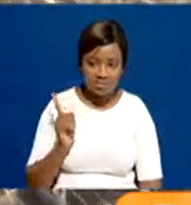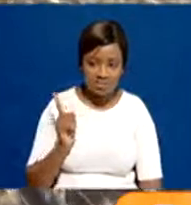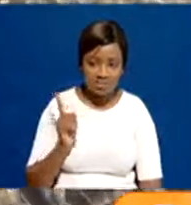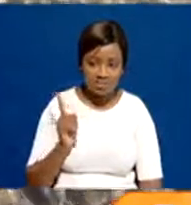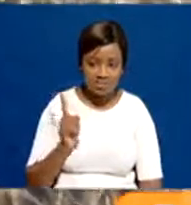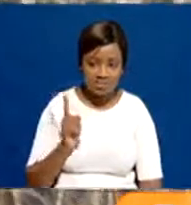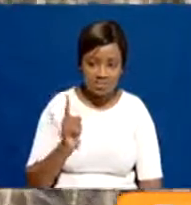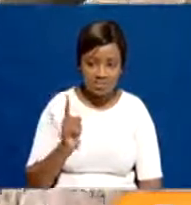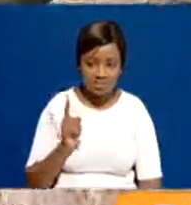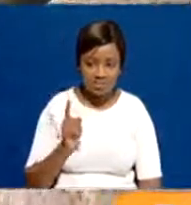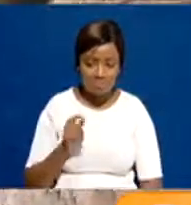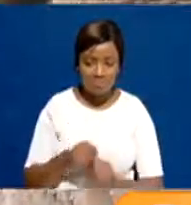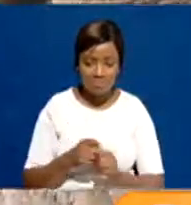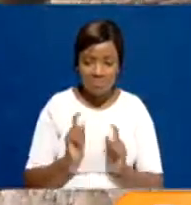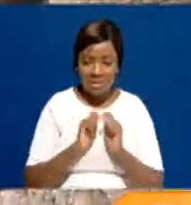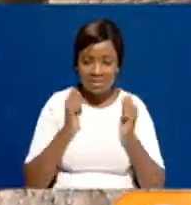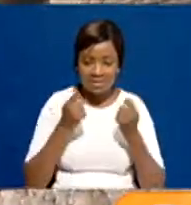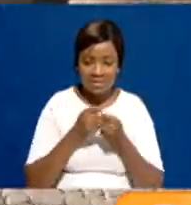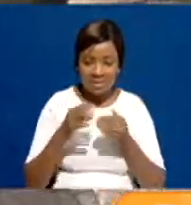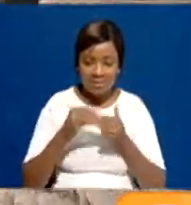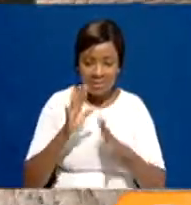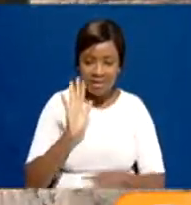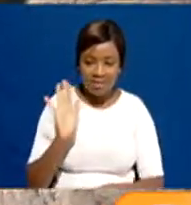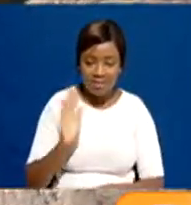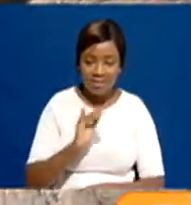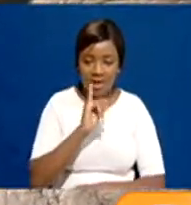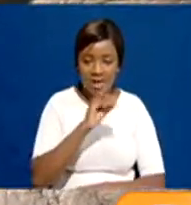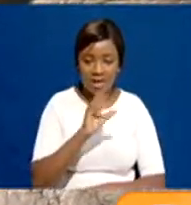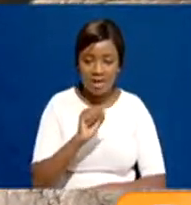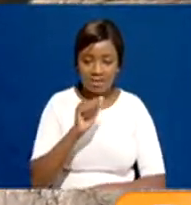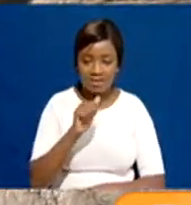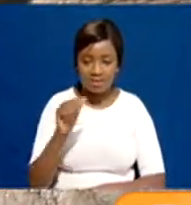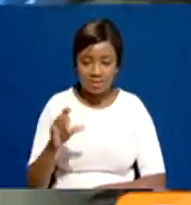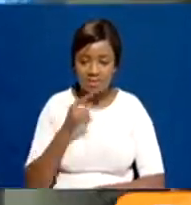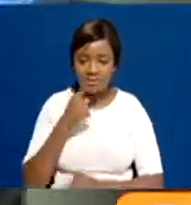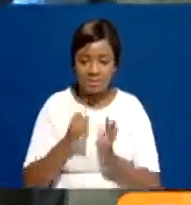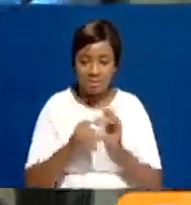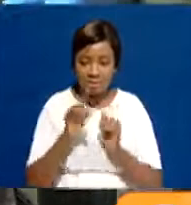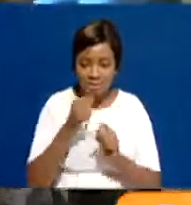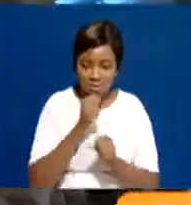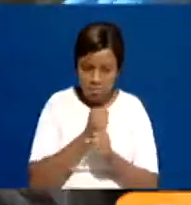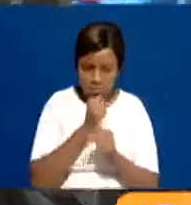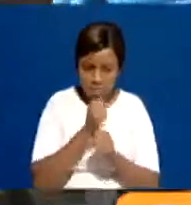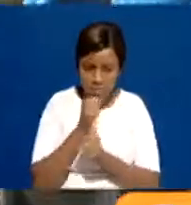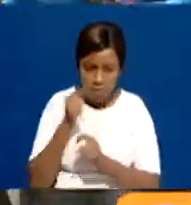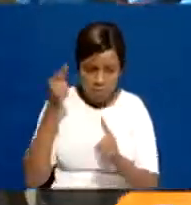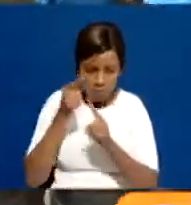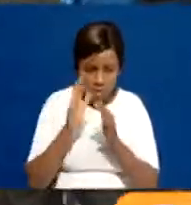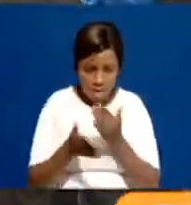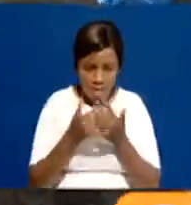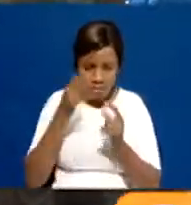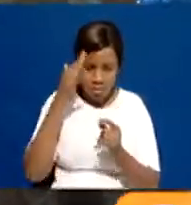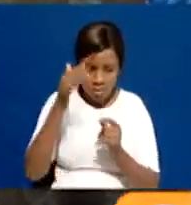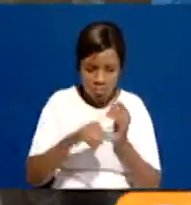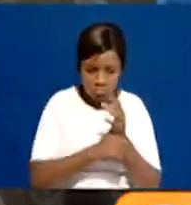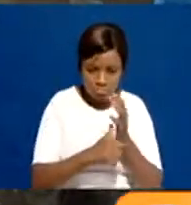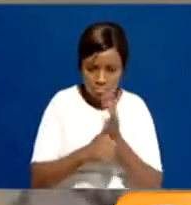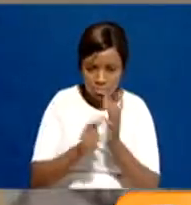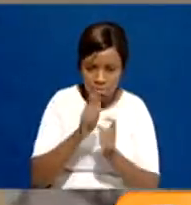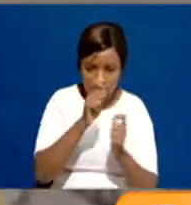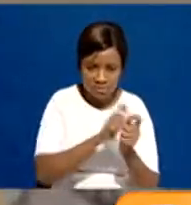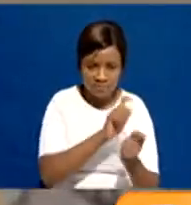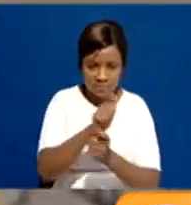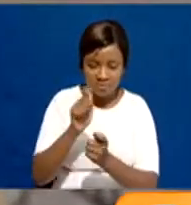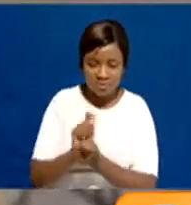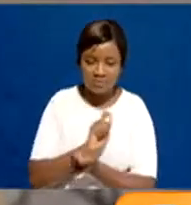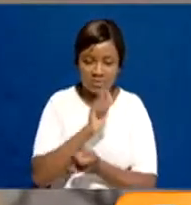KWS Veterinary and Capture Team Leader Dr. Isaac said they are doing unique ear-notch per rhino for easy identification. Notch patterns have